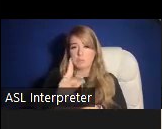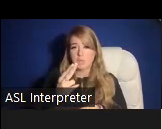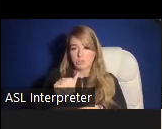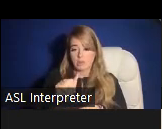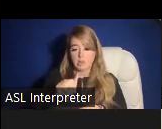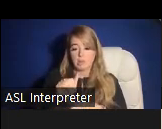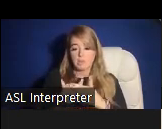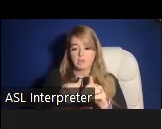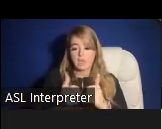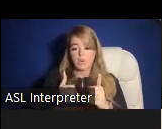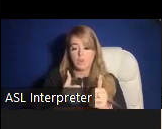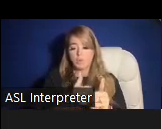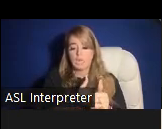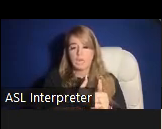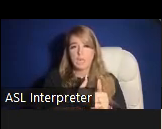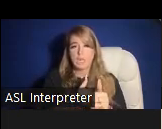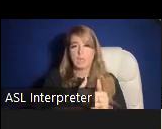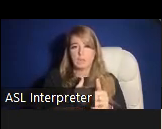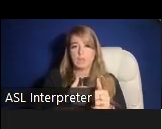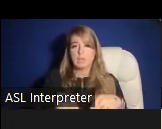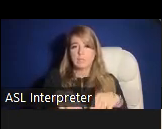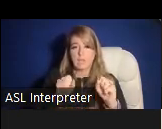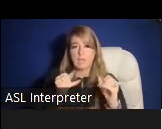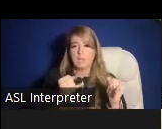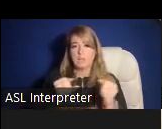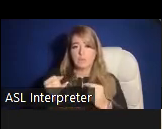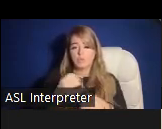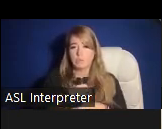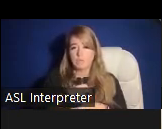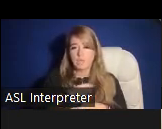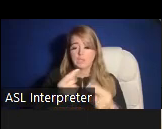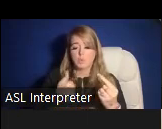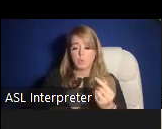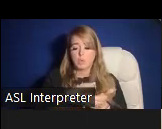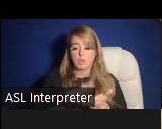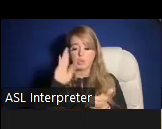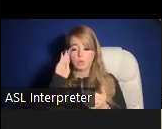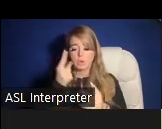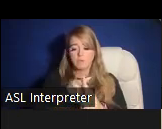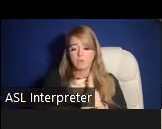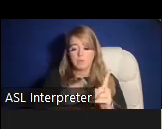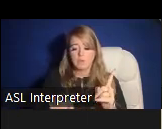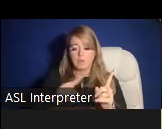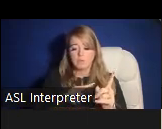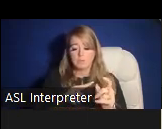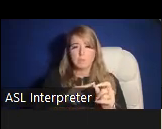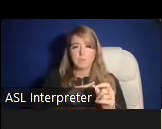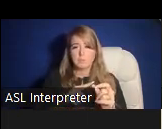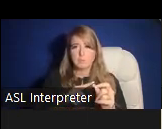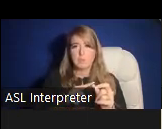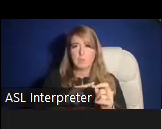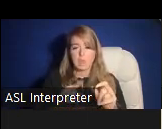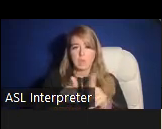how we take those individual complaints and what we learn from them as a group to